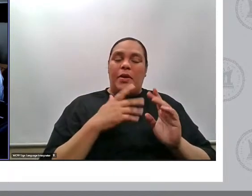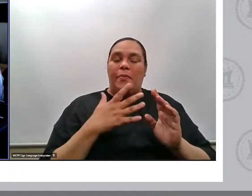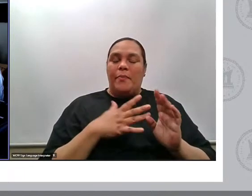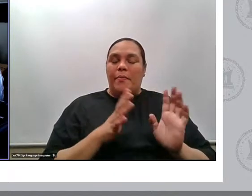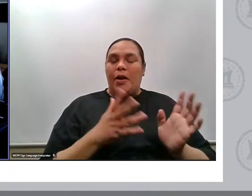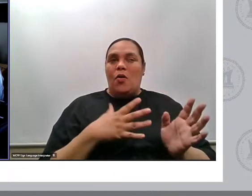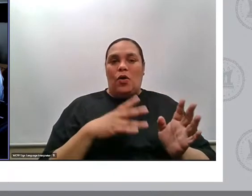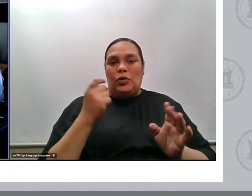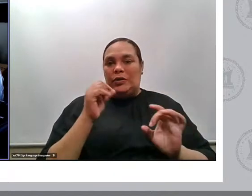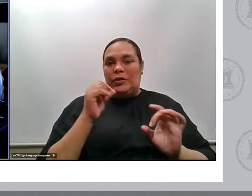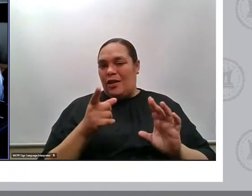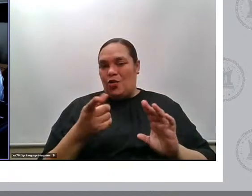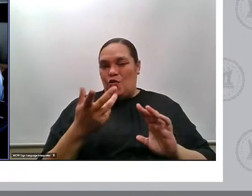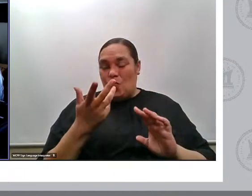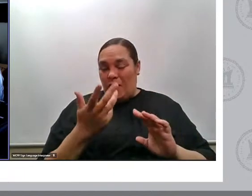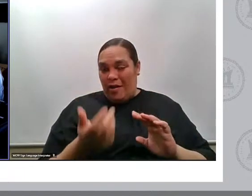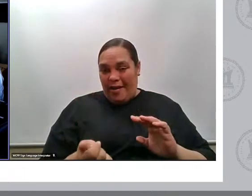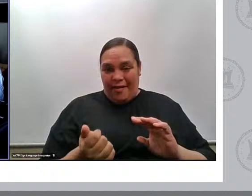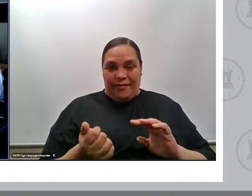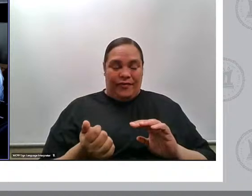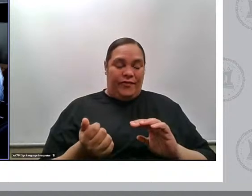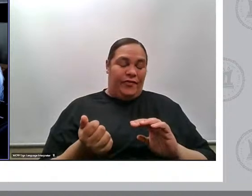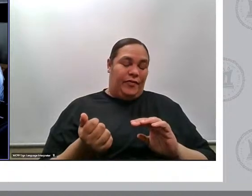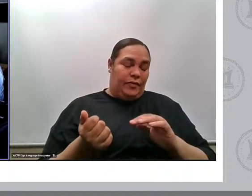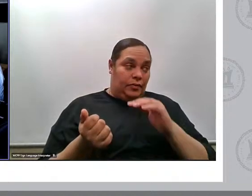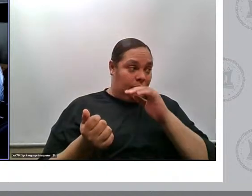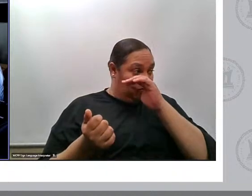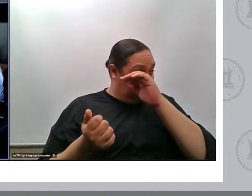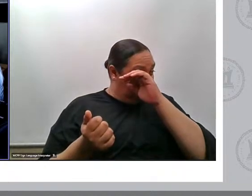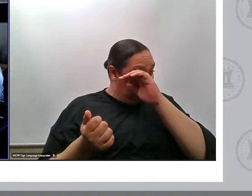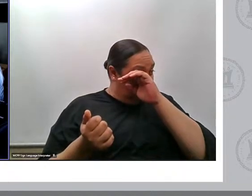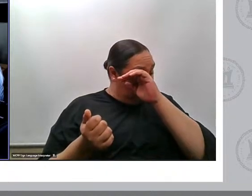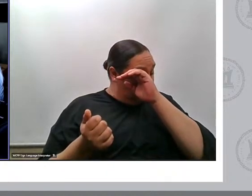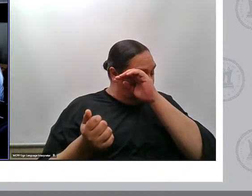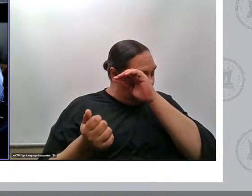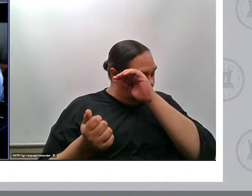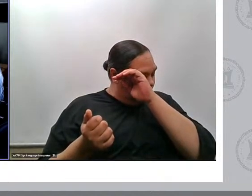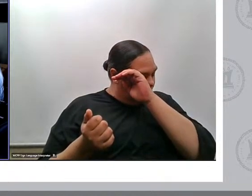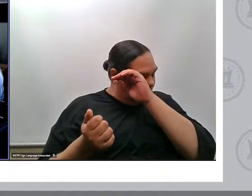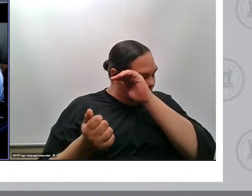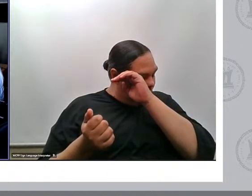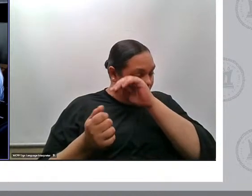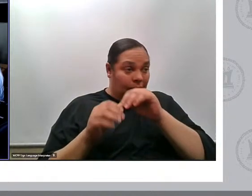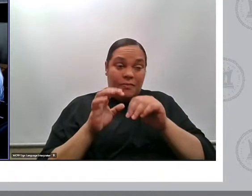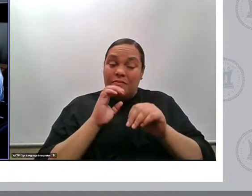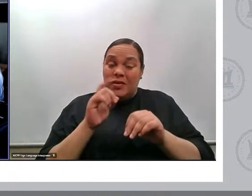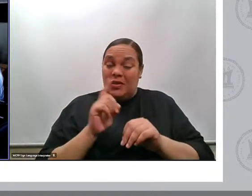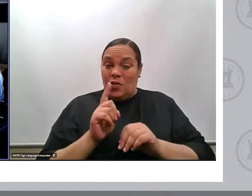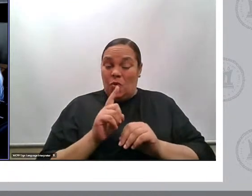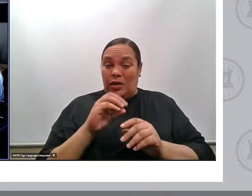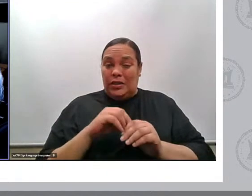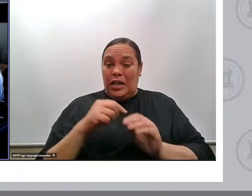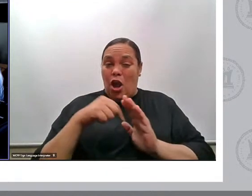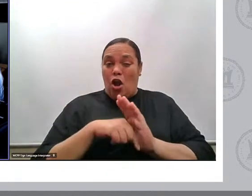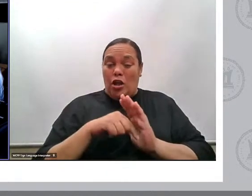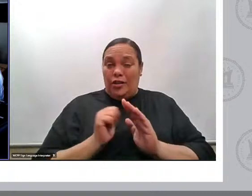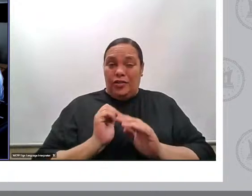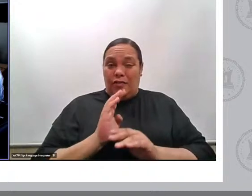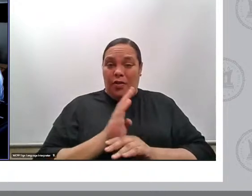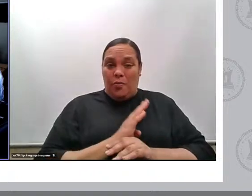to understand, do you have a sort of a set of what this would mean in the context of the